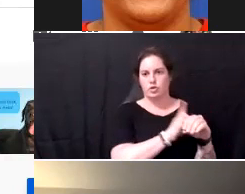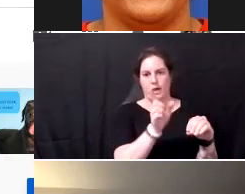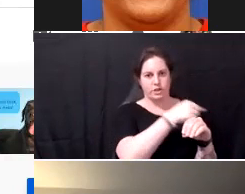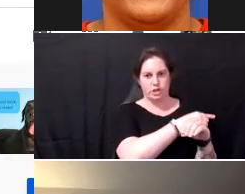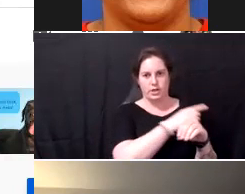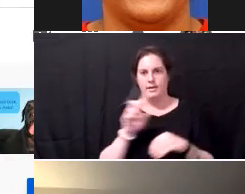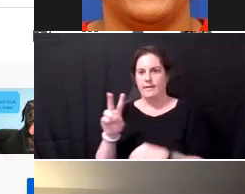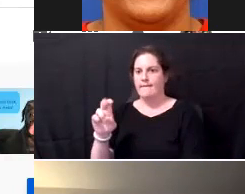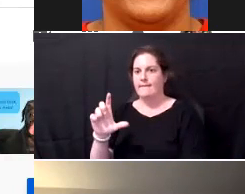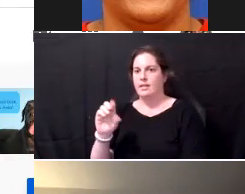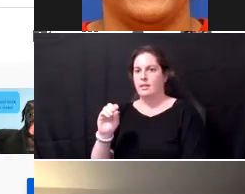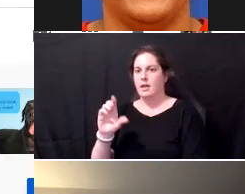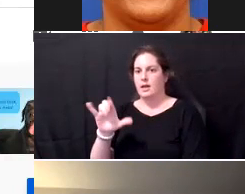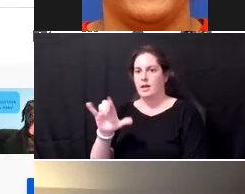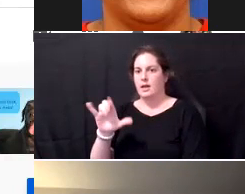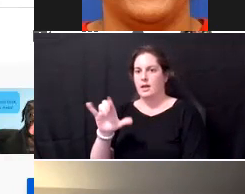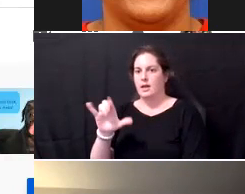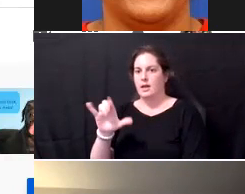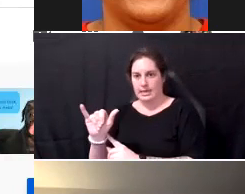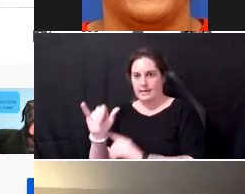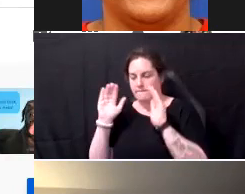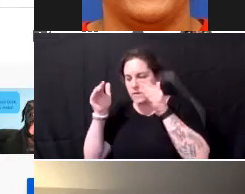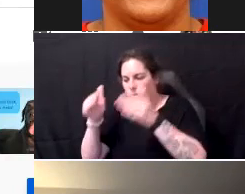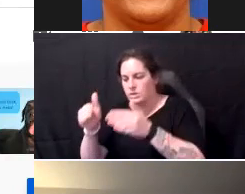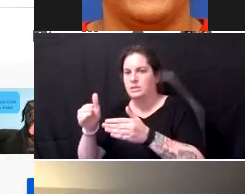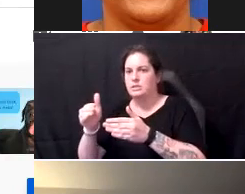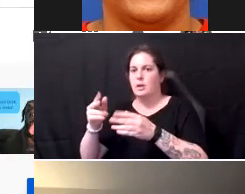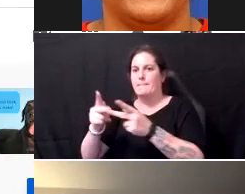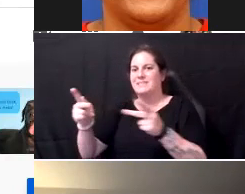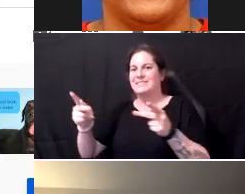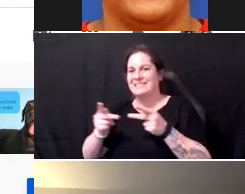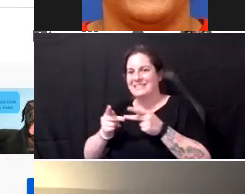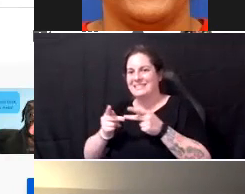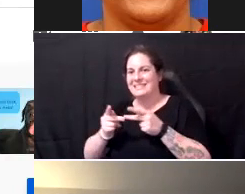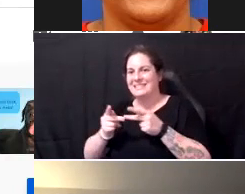the displacement is changing with time.